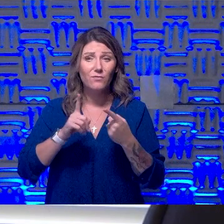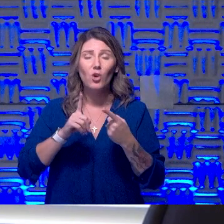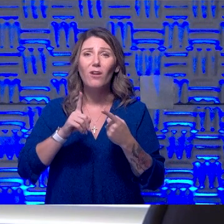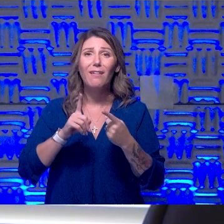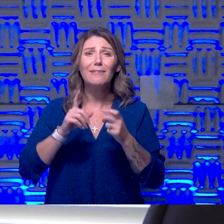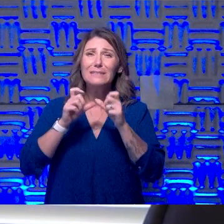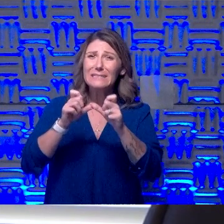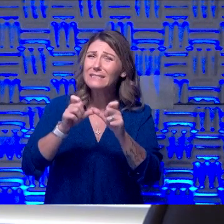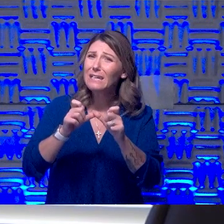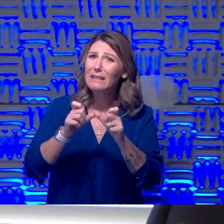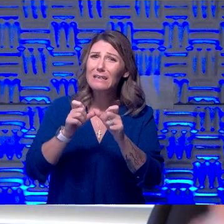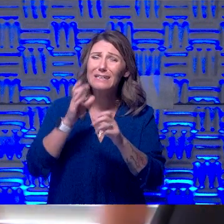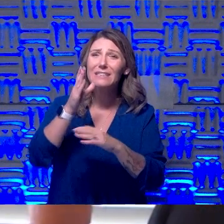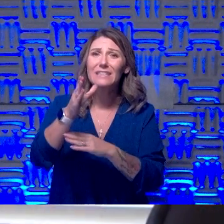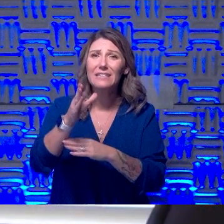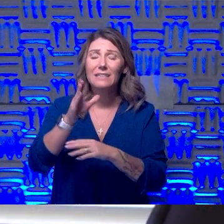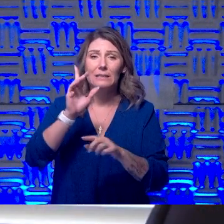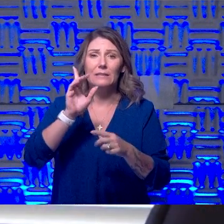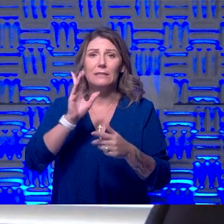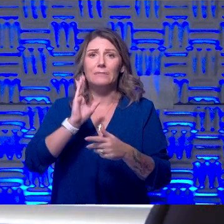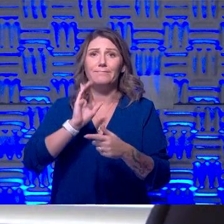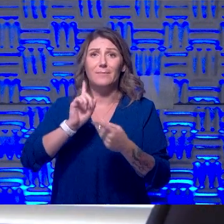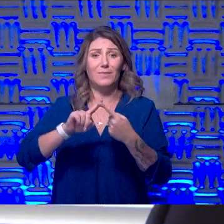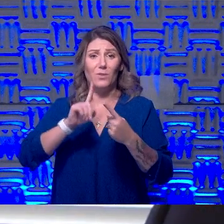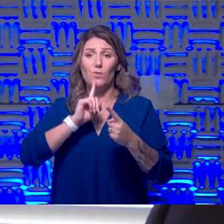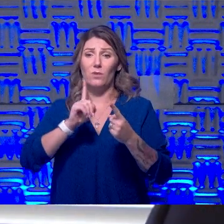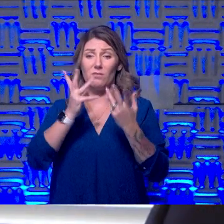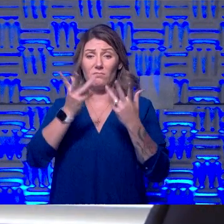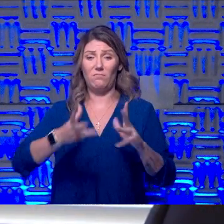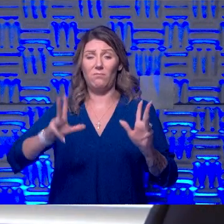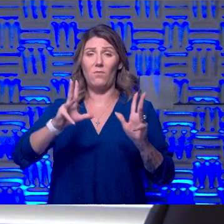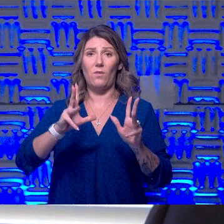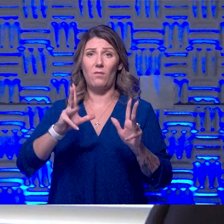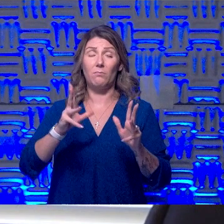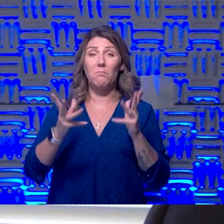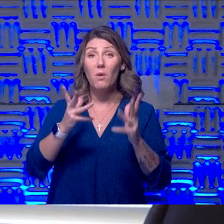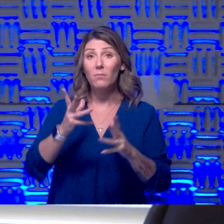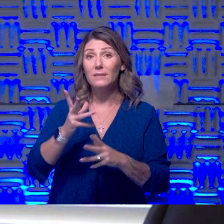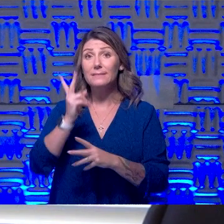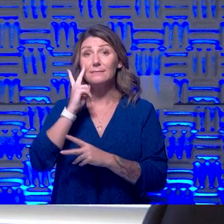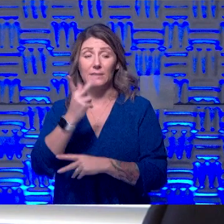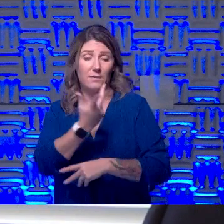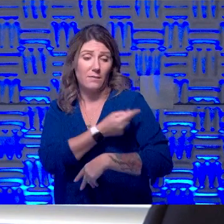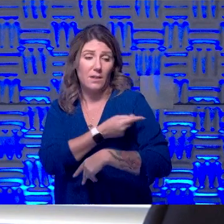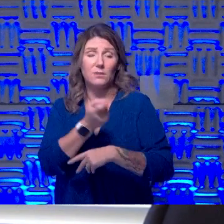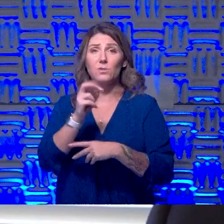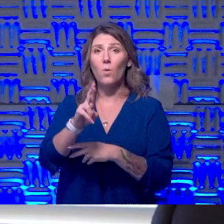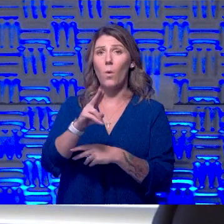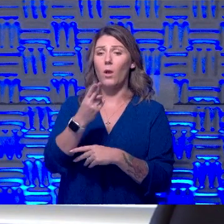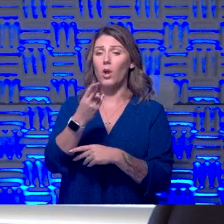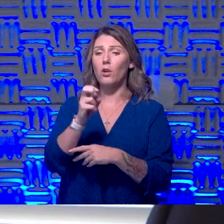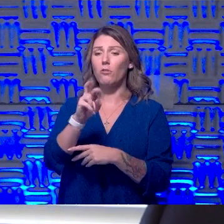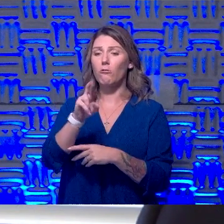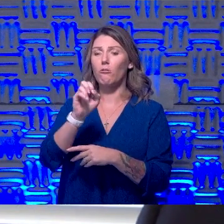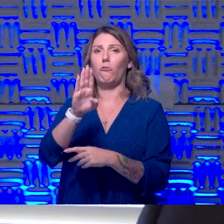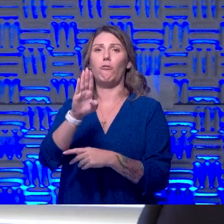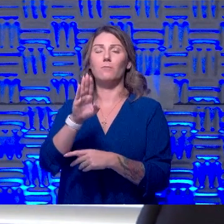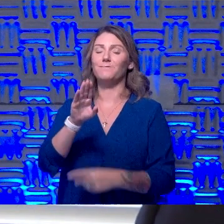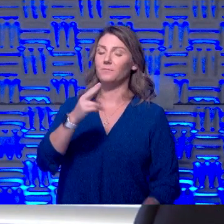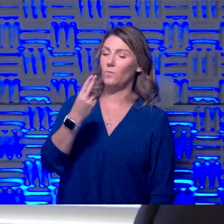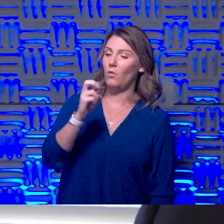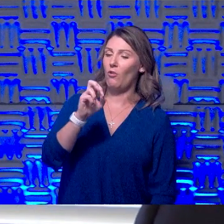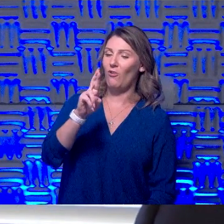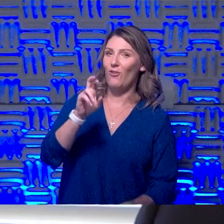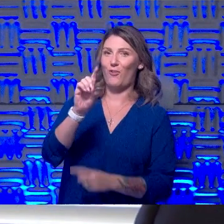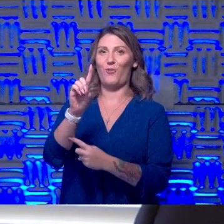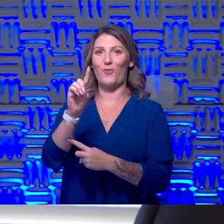can kind of get through this until we can ultimately see a vaccine or until we get herd immunity as we move forward. So